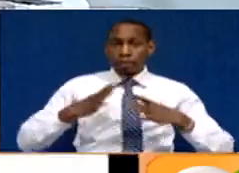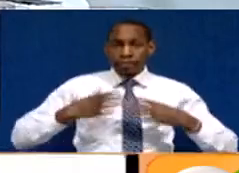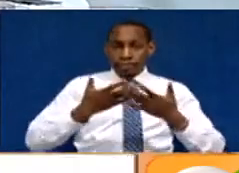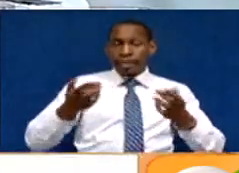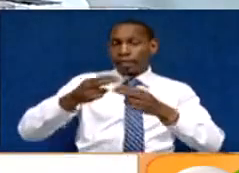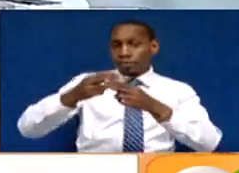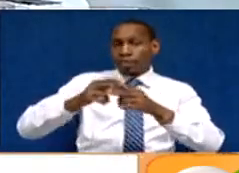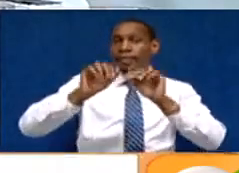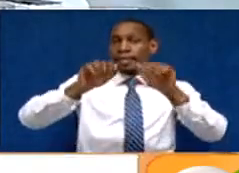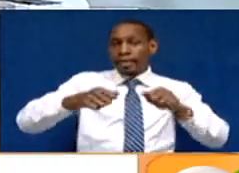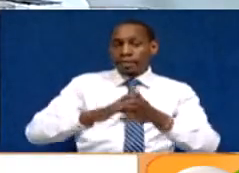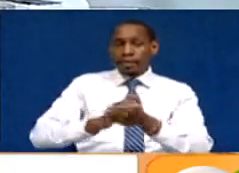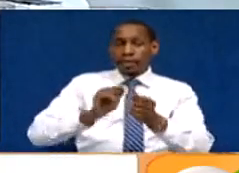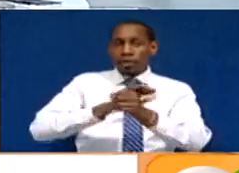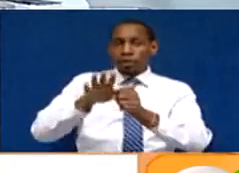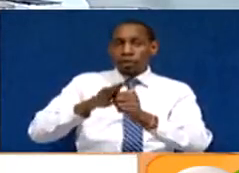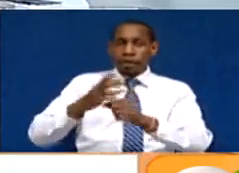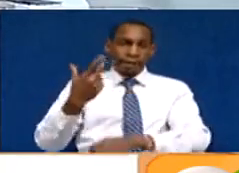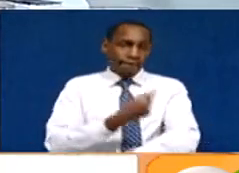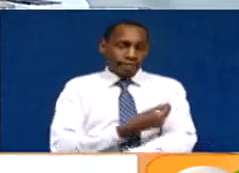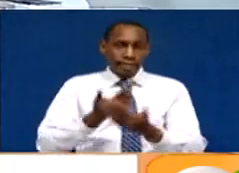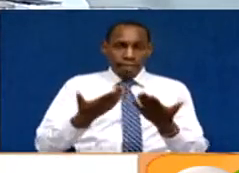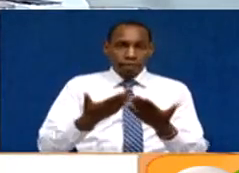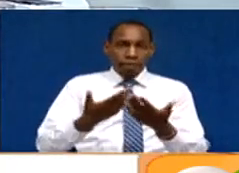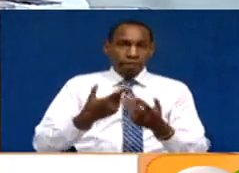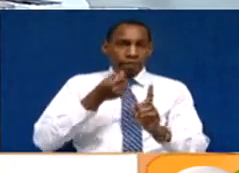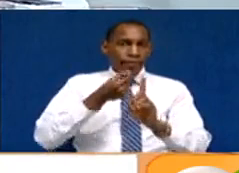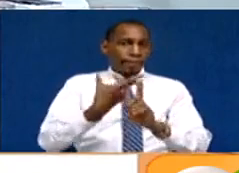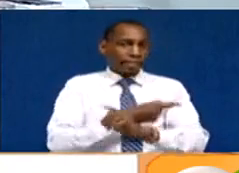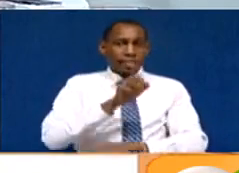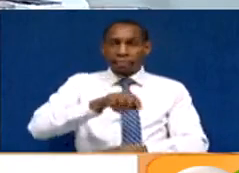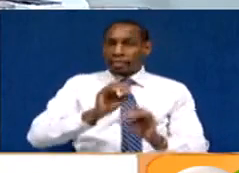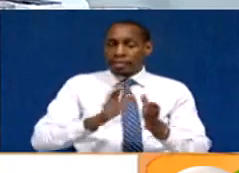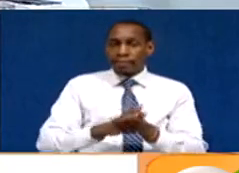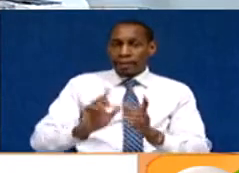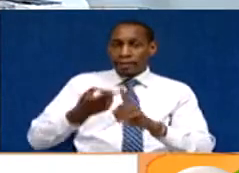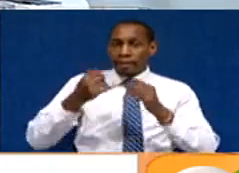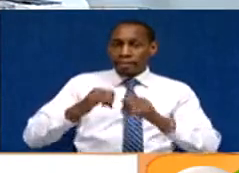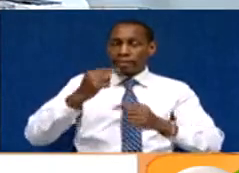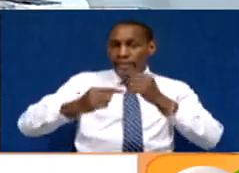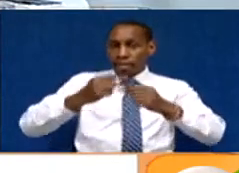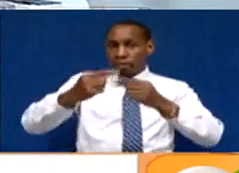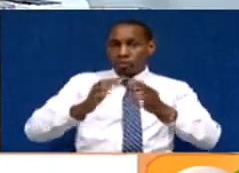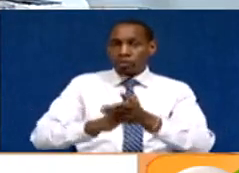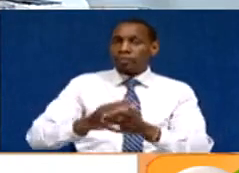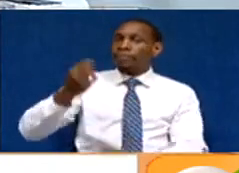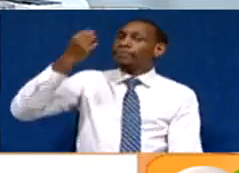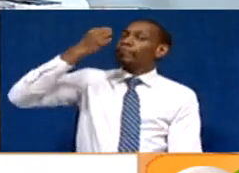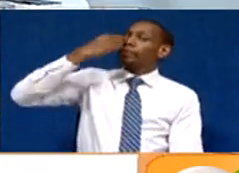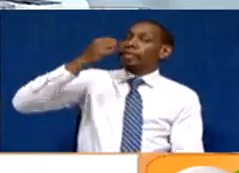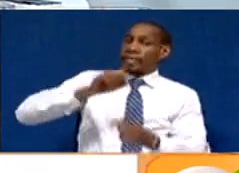people may soon be able to get their COVID-19 vaccination without a needle. Clinical trials are underway for a